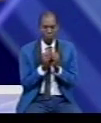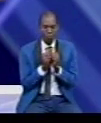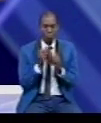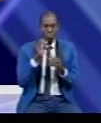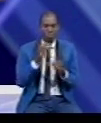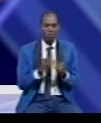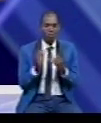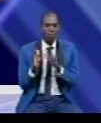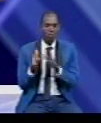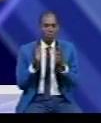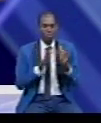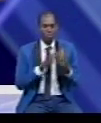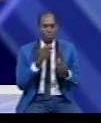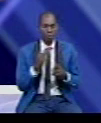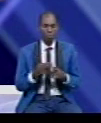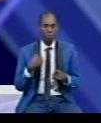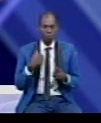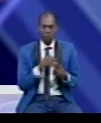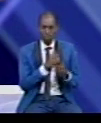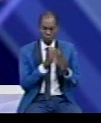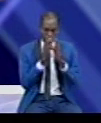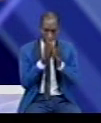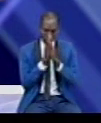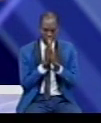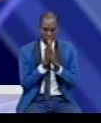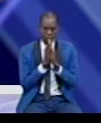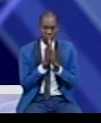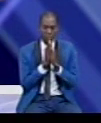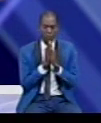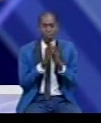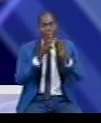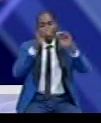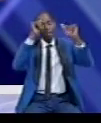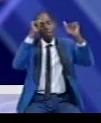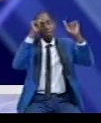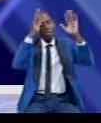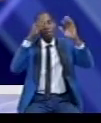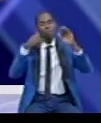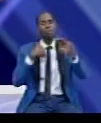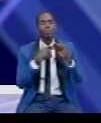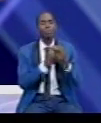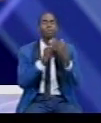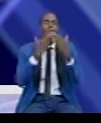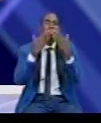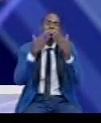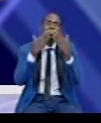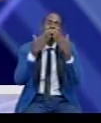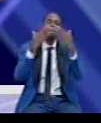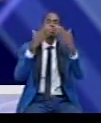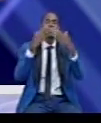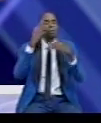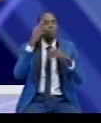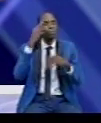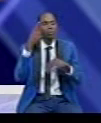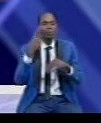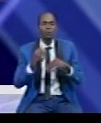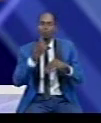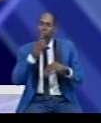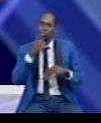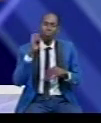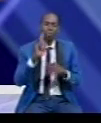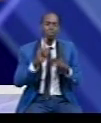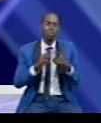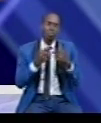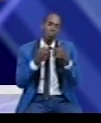In Jesus' name we pray. Father, we thank you for the charge to follow